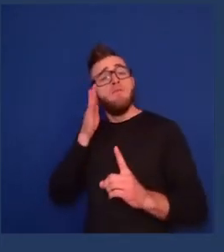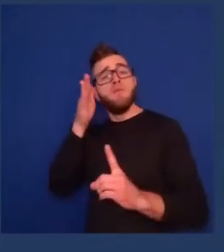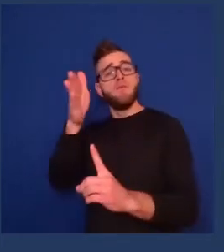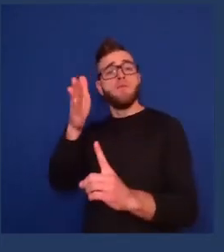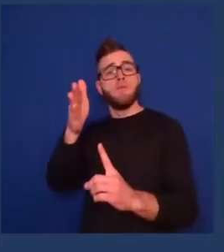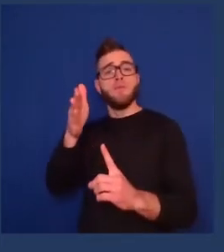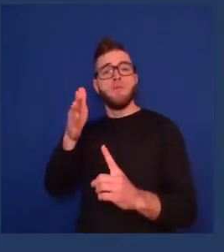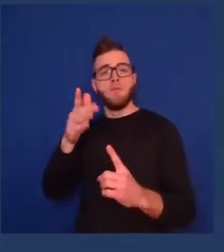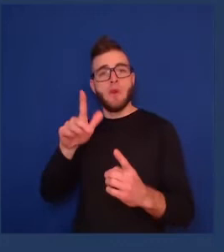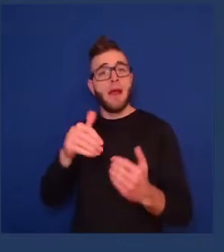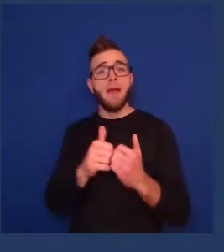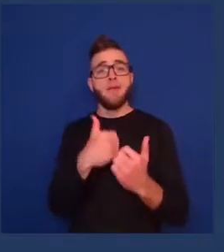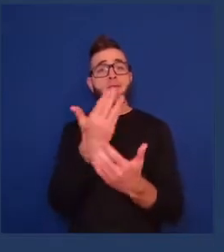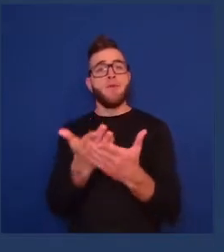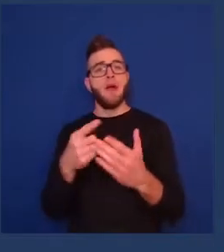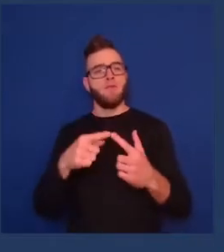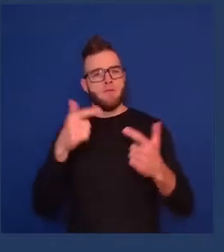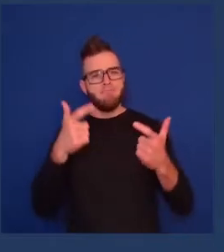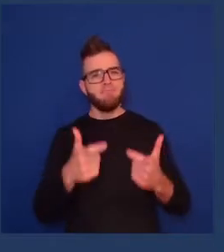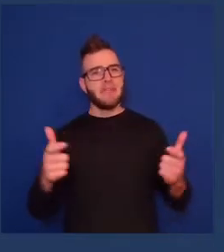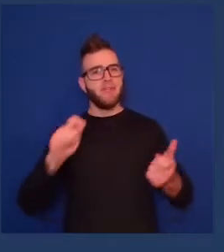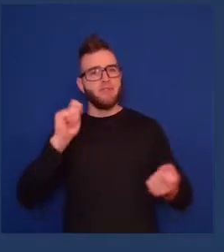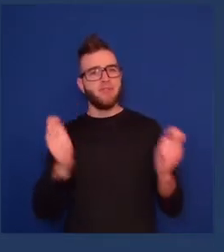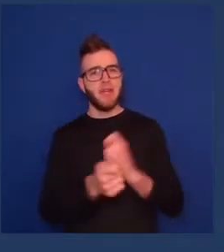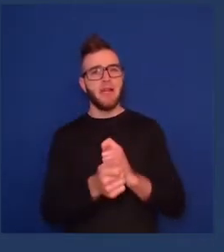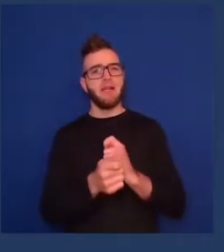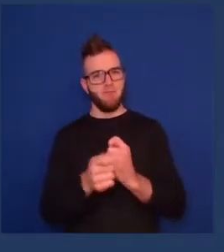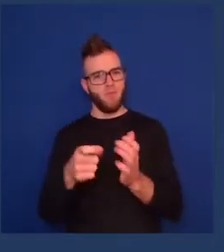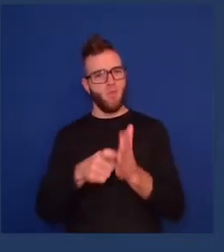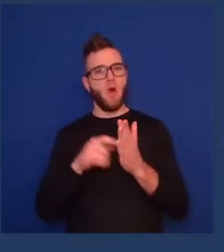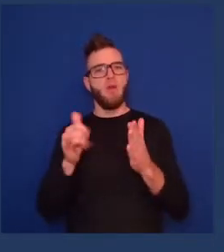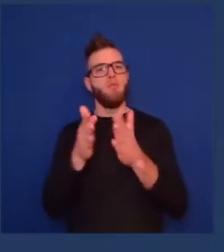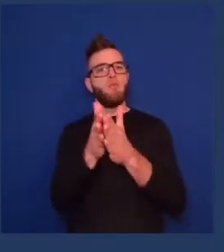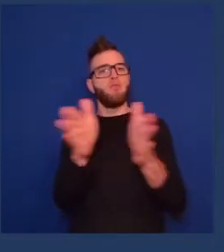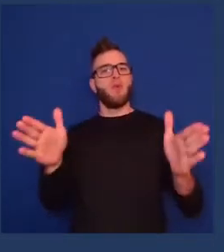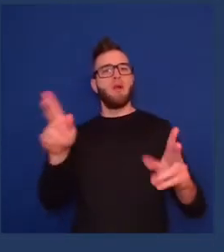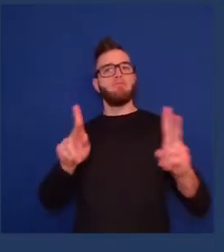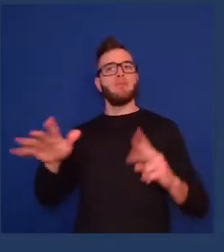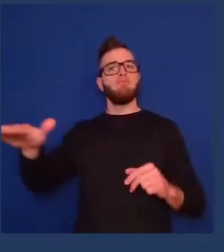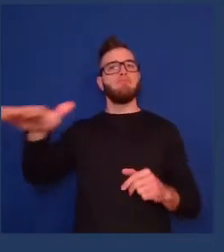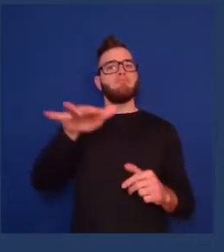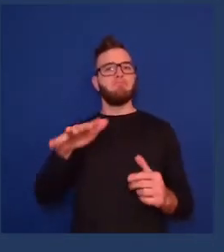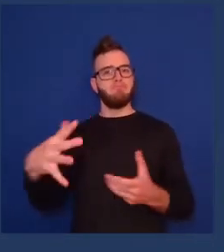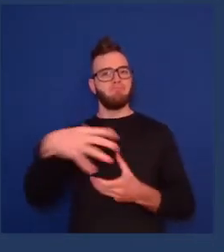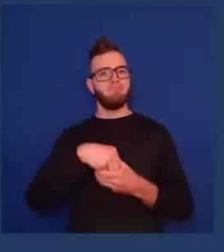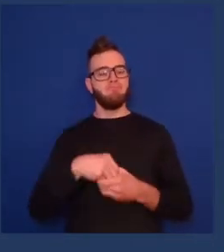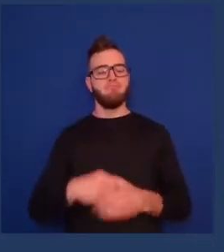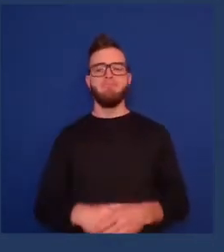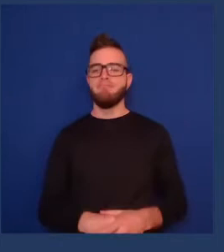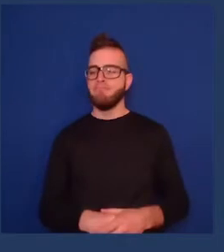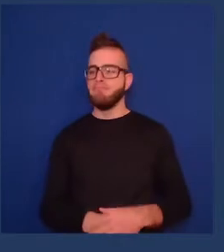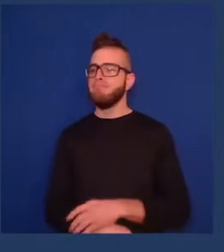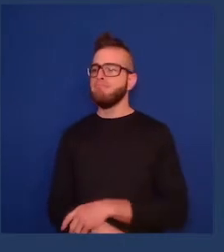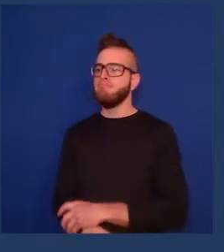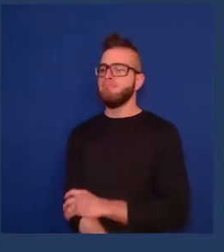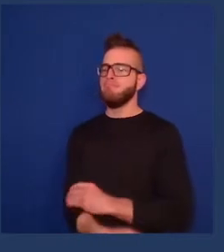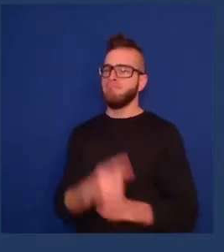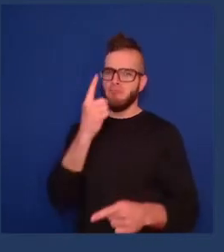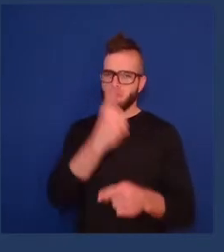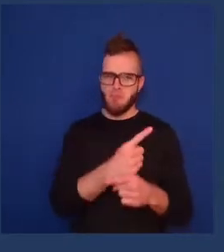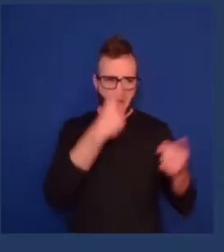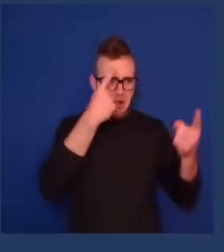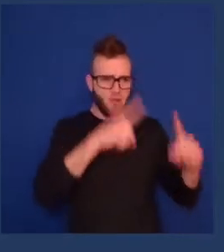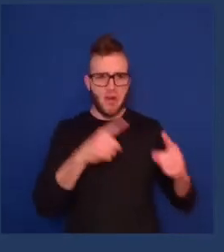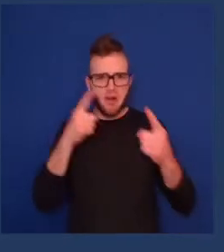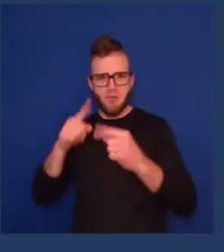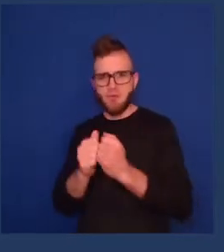changes that we want is going to require a broader public. I couldn't agree anymore with both of you about how